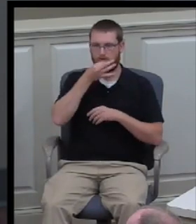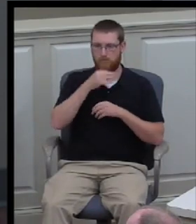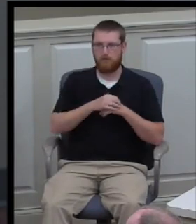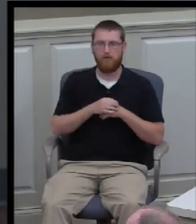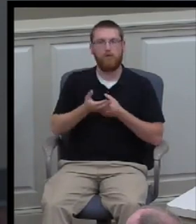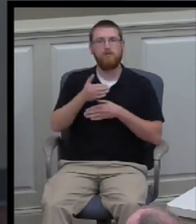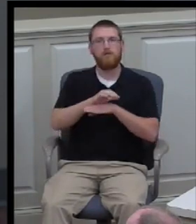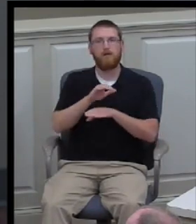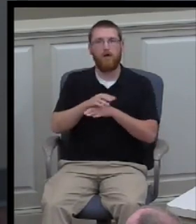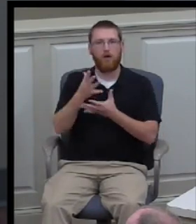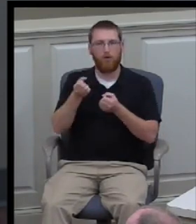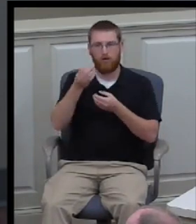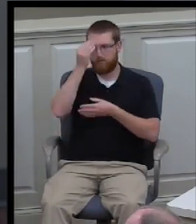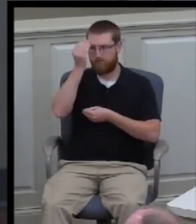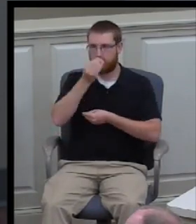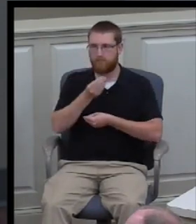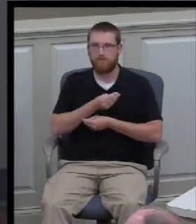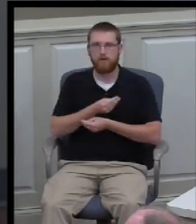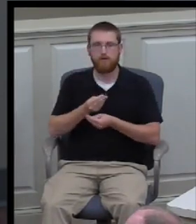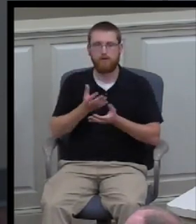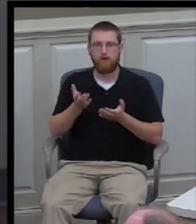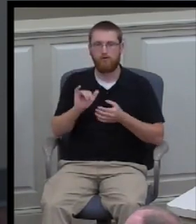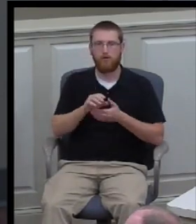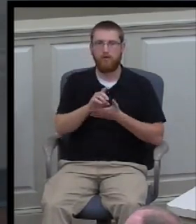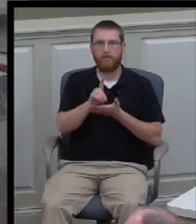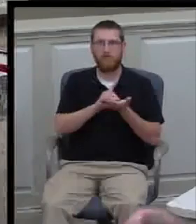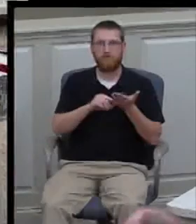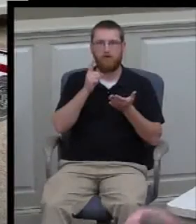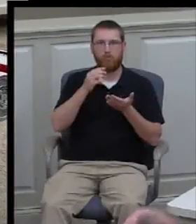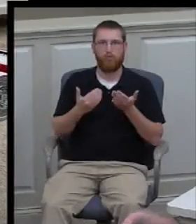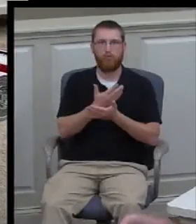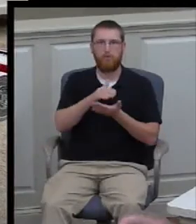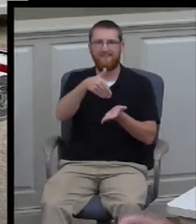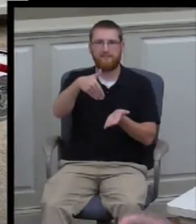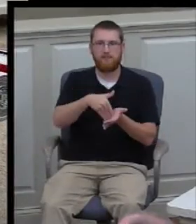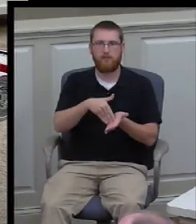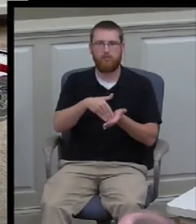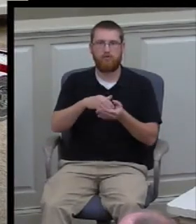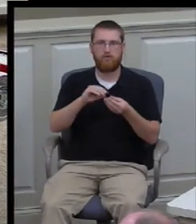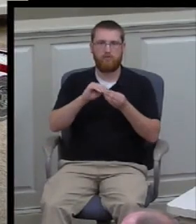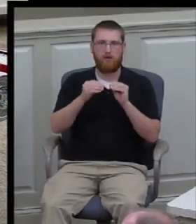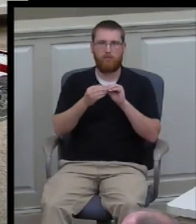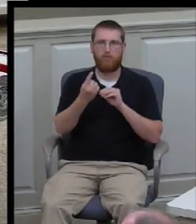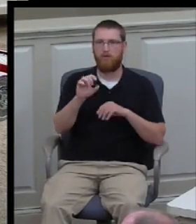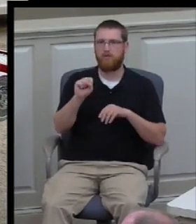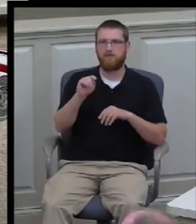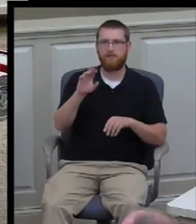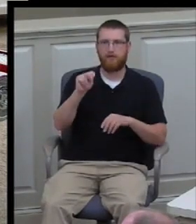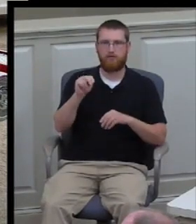So tonight I want to share with you the design for the new Central Fire Station. That's Fire Station number 1 in Danville.